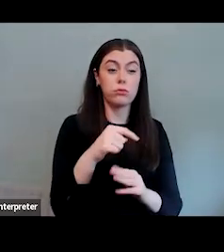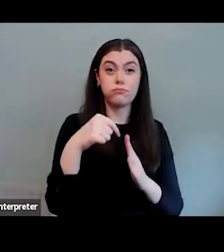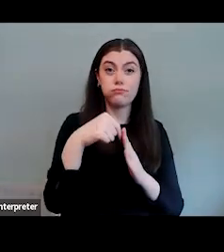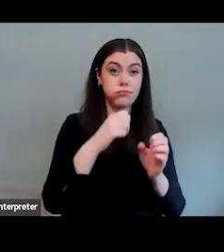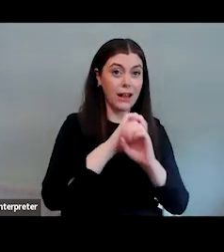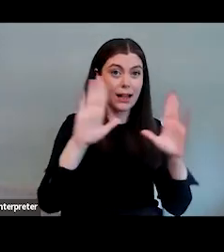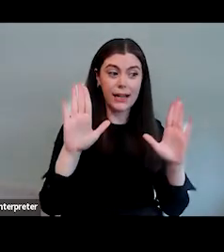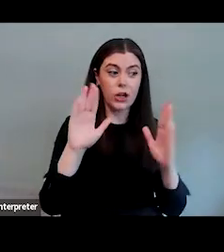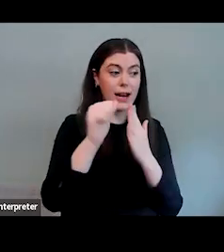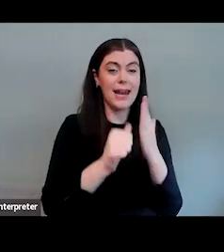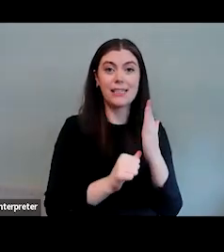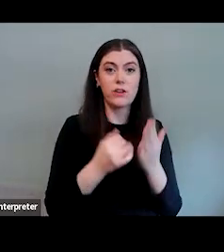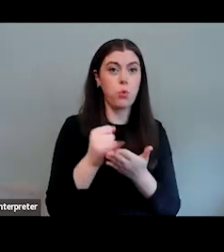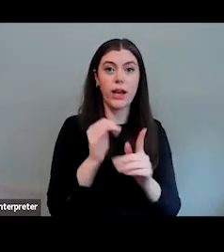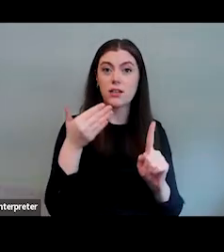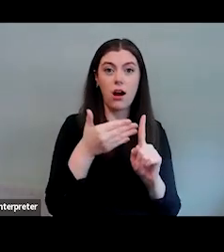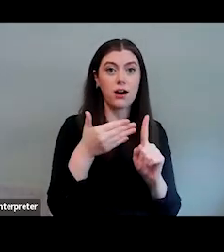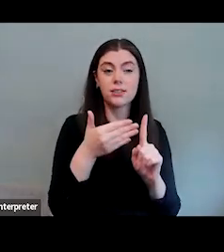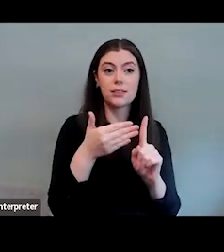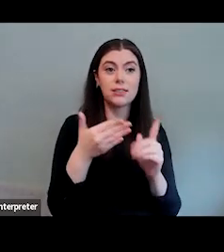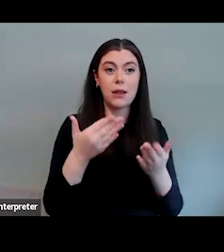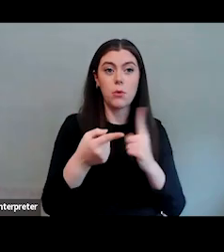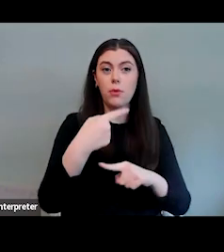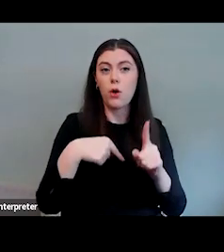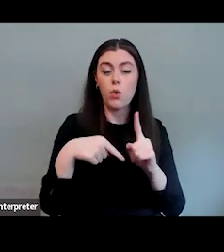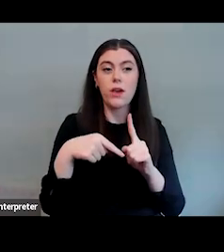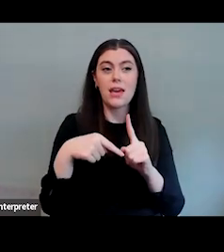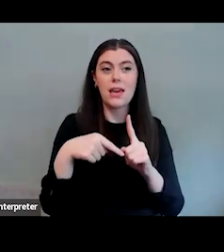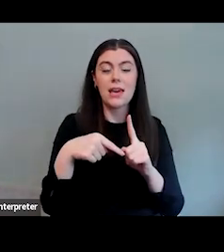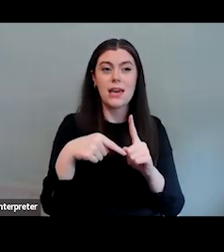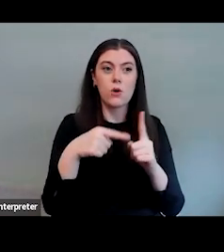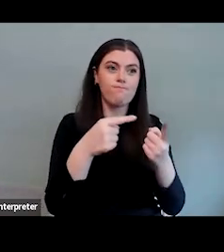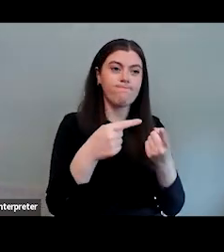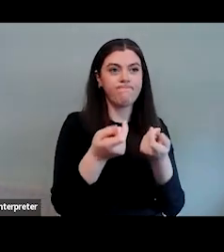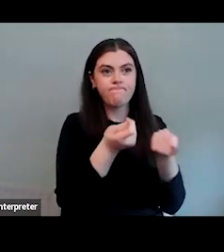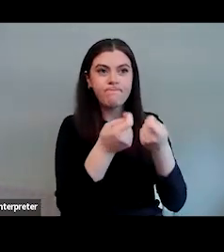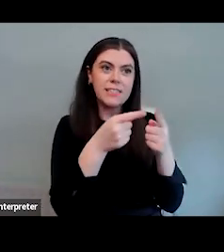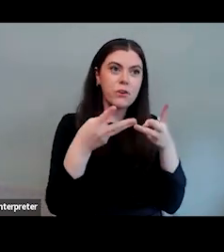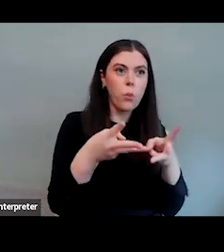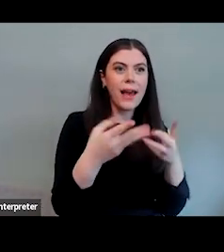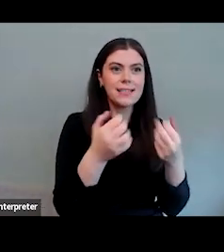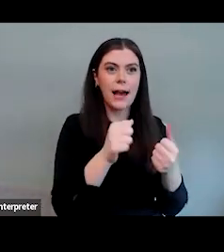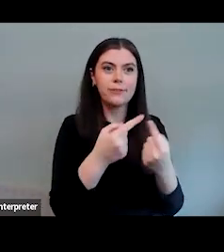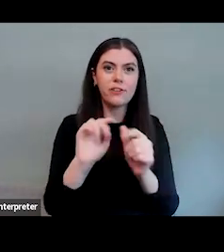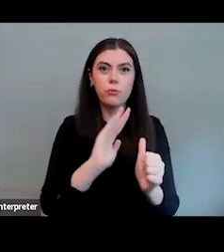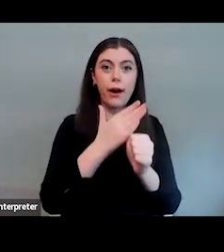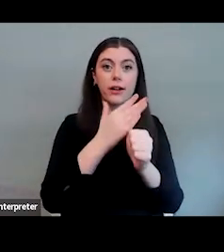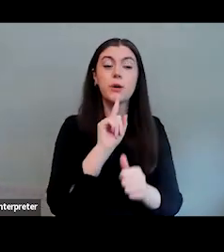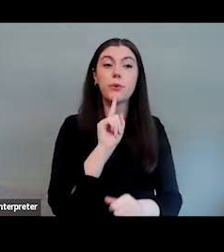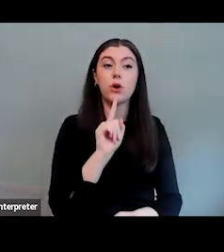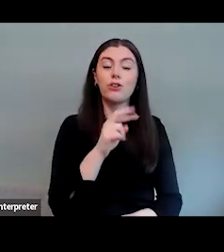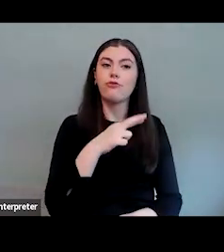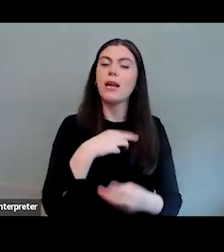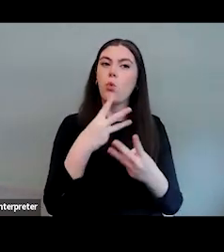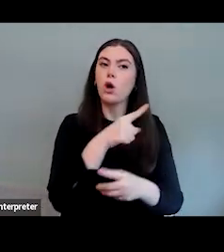of boycott targets that we address in different ways and we give different priorities. But it's the one that we want people to keep